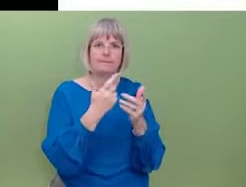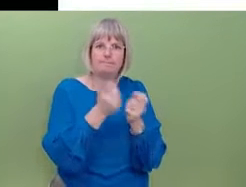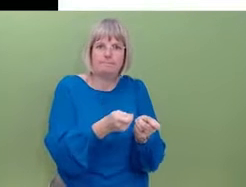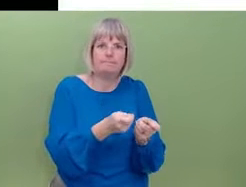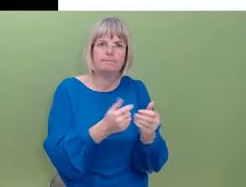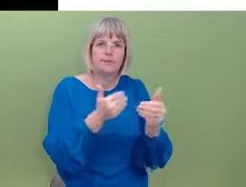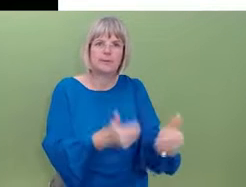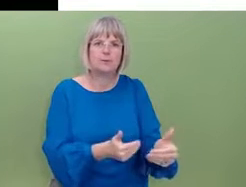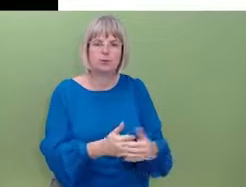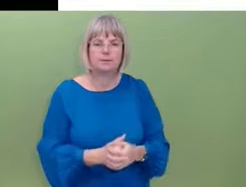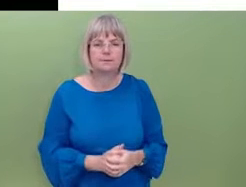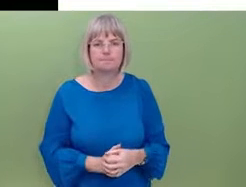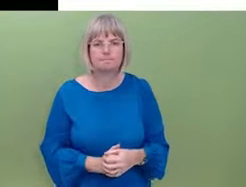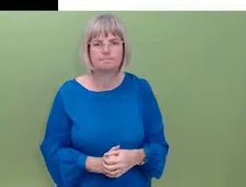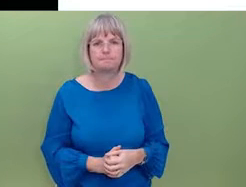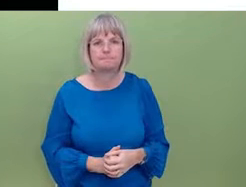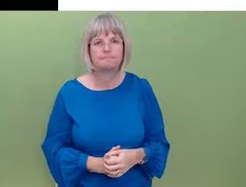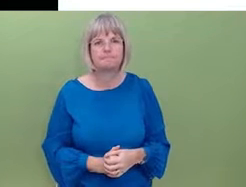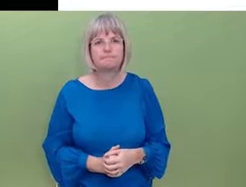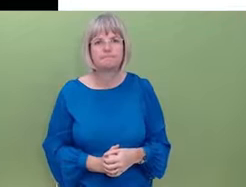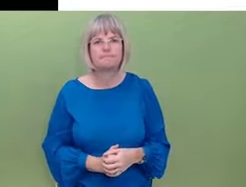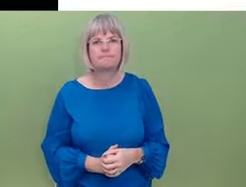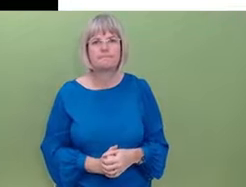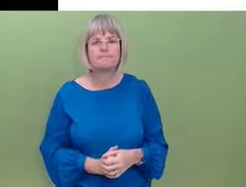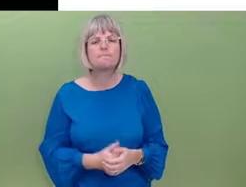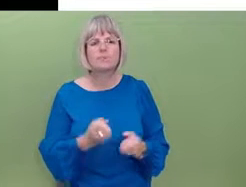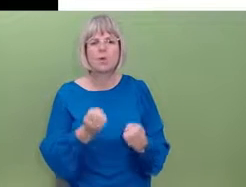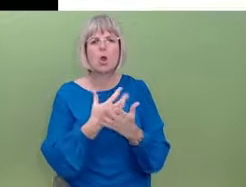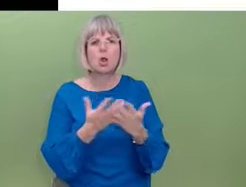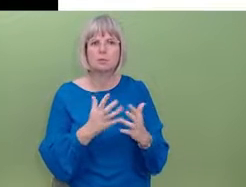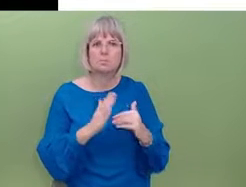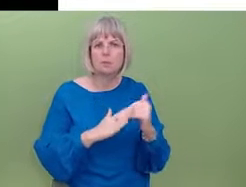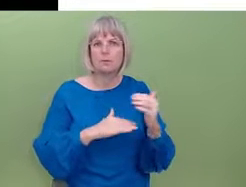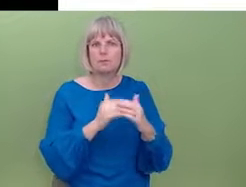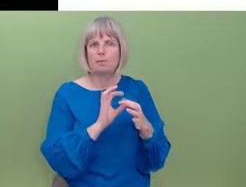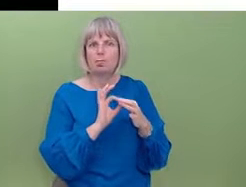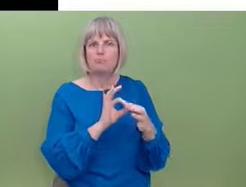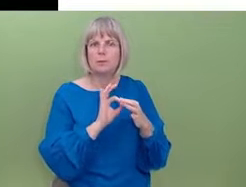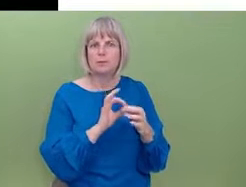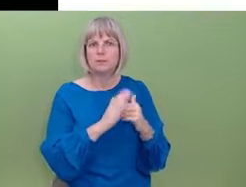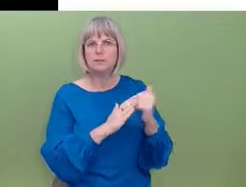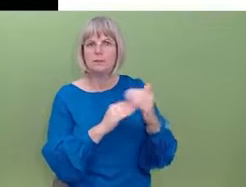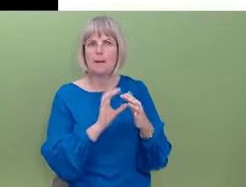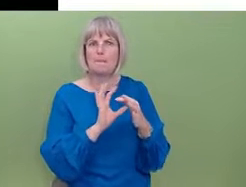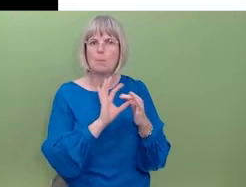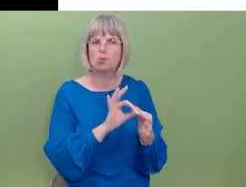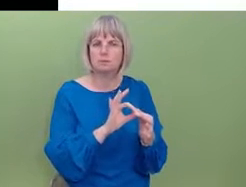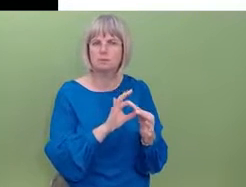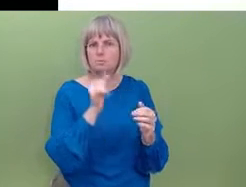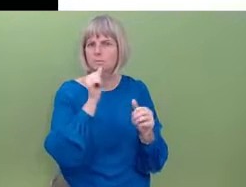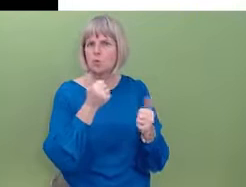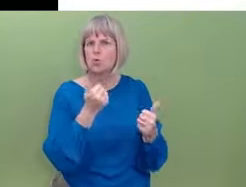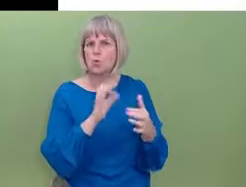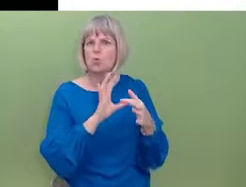A lot of young people teach for the therapeutic bond and getting to know their practitioner when working from home. One way to manage